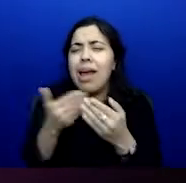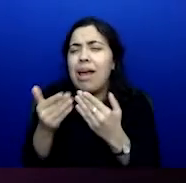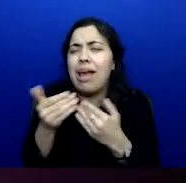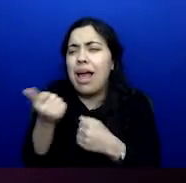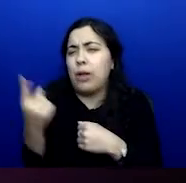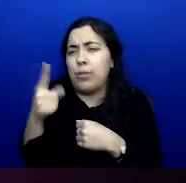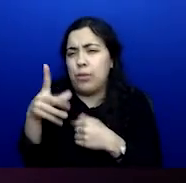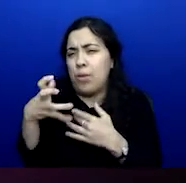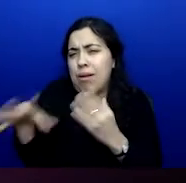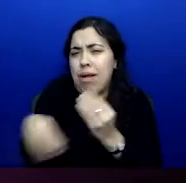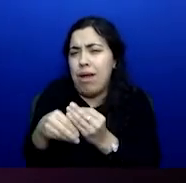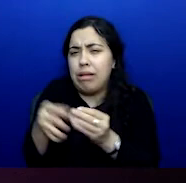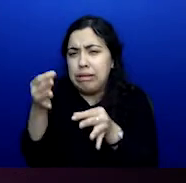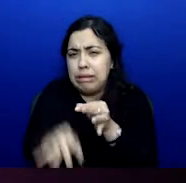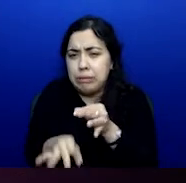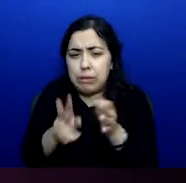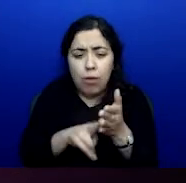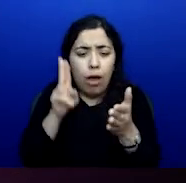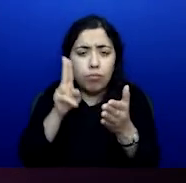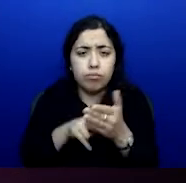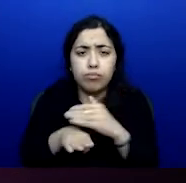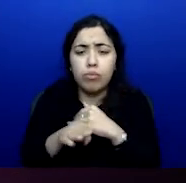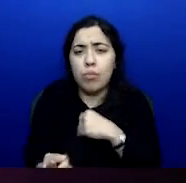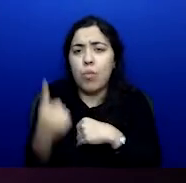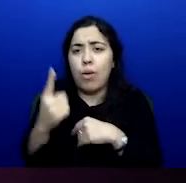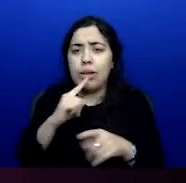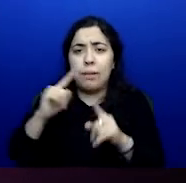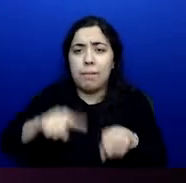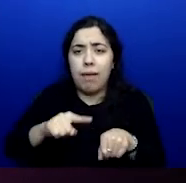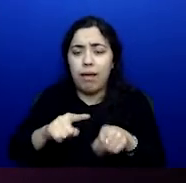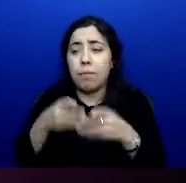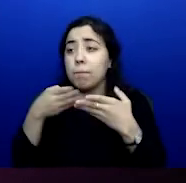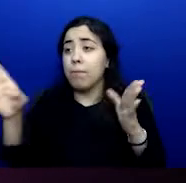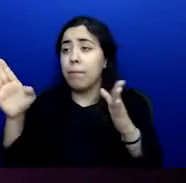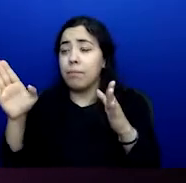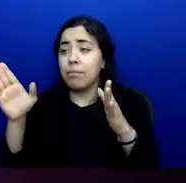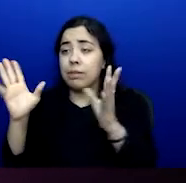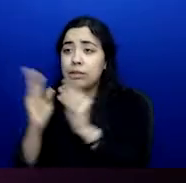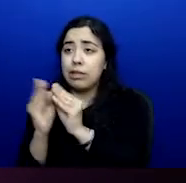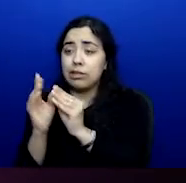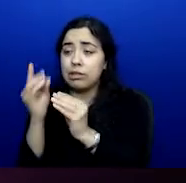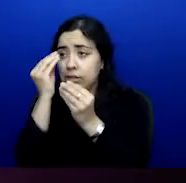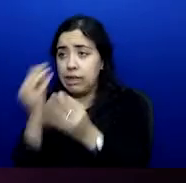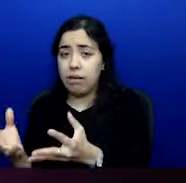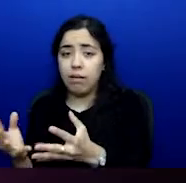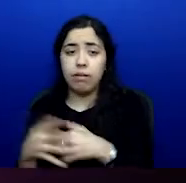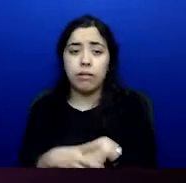very simple. You can log out with that command. You can change public session data,